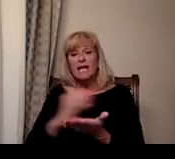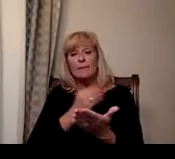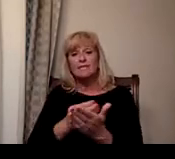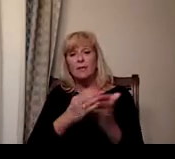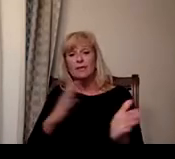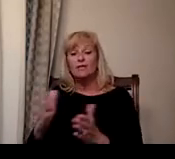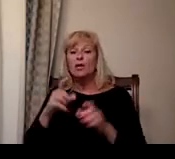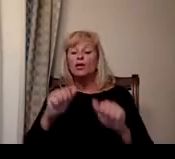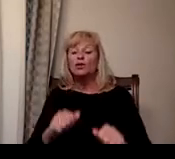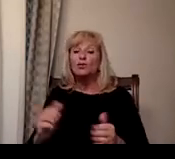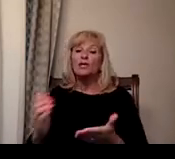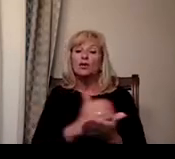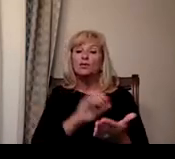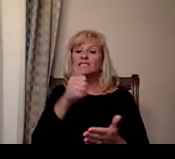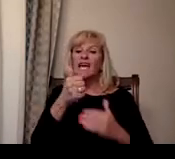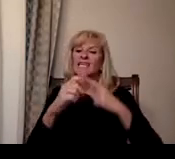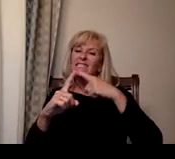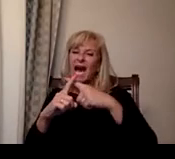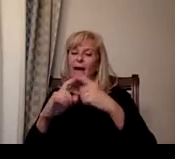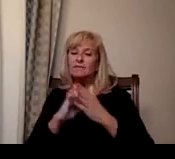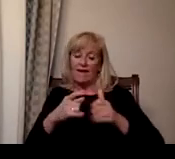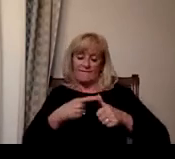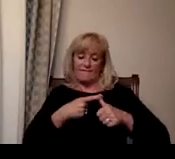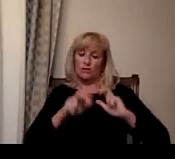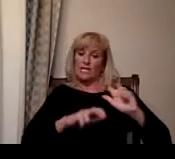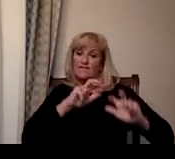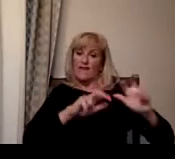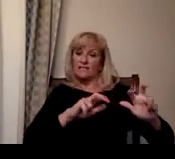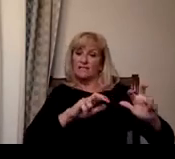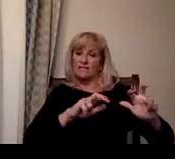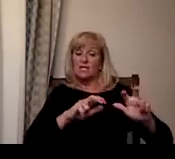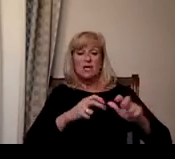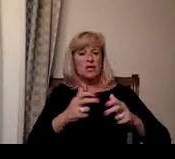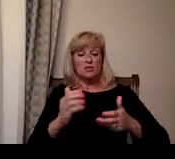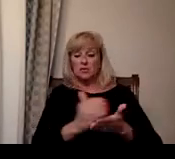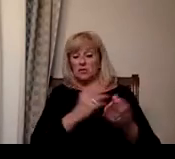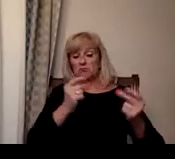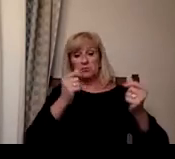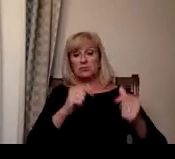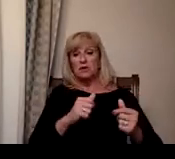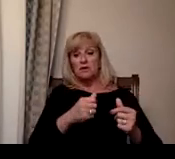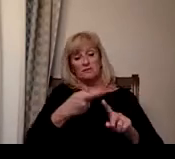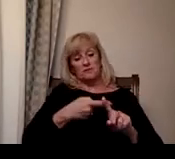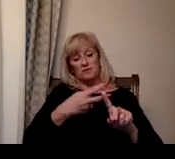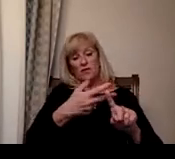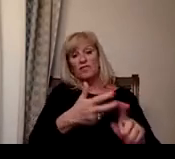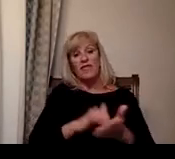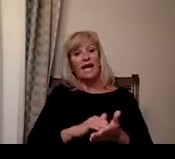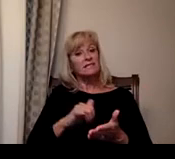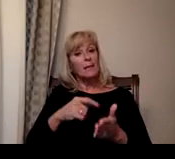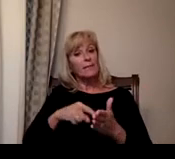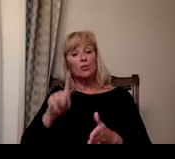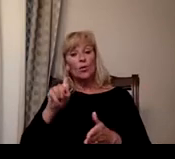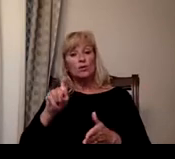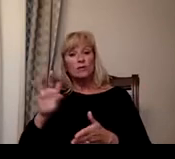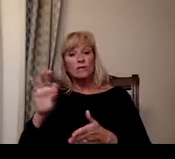earn 10 times that initial investment in your first couple of months. And that's at the $199. So if you're